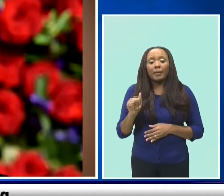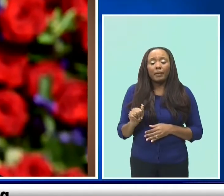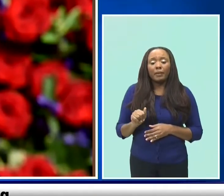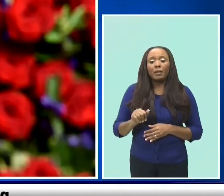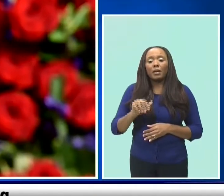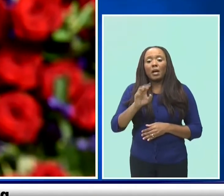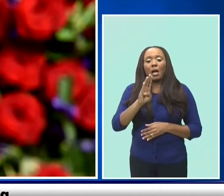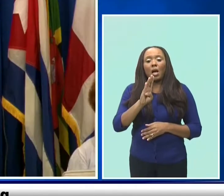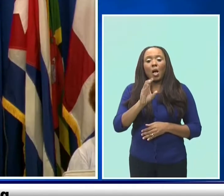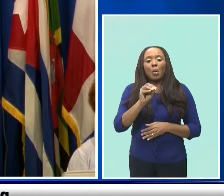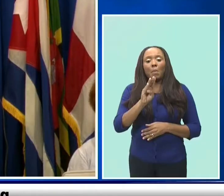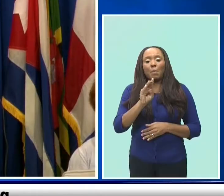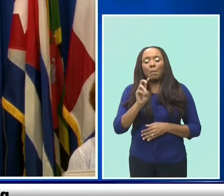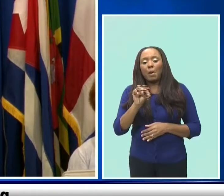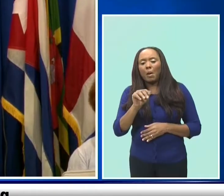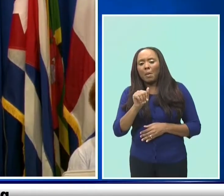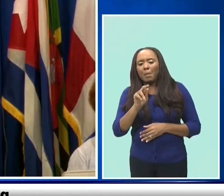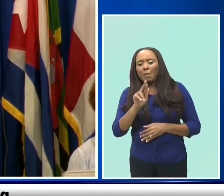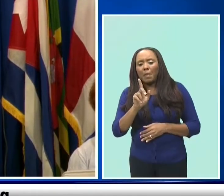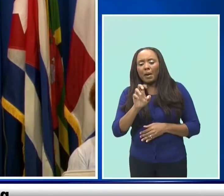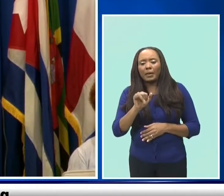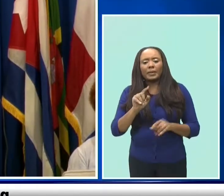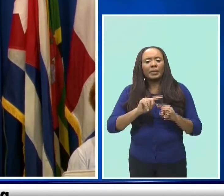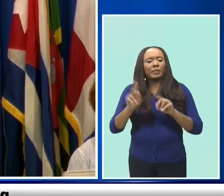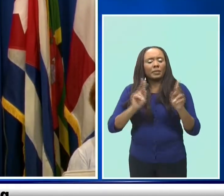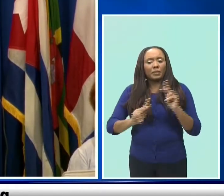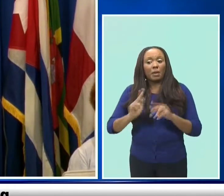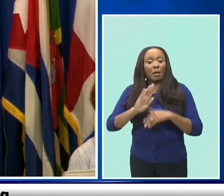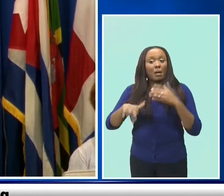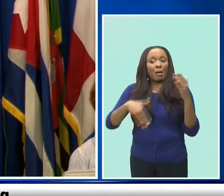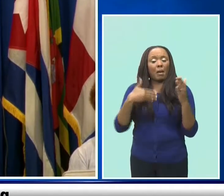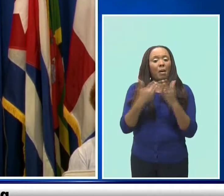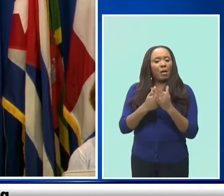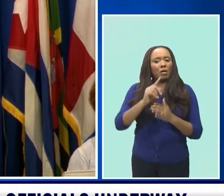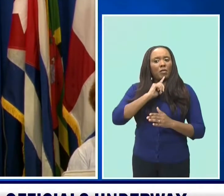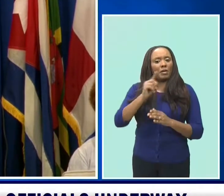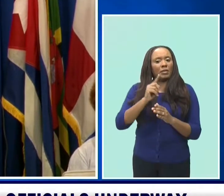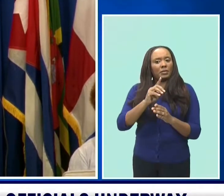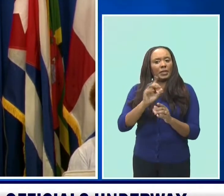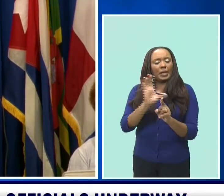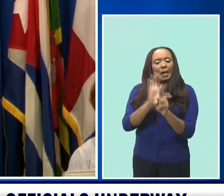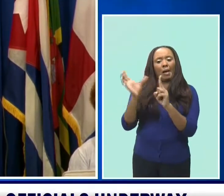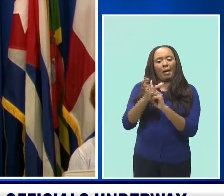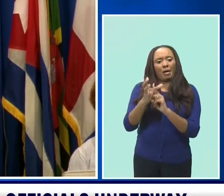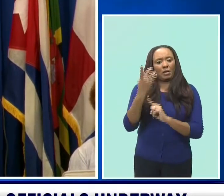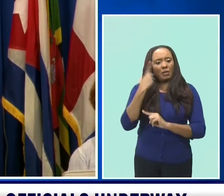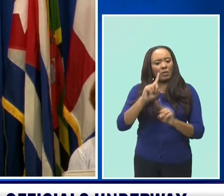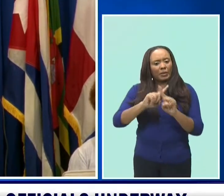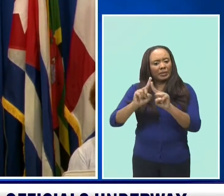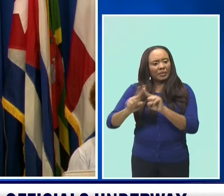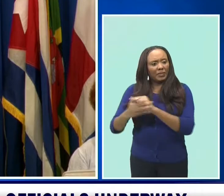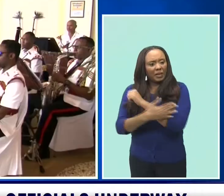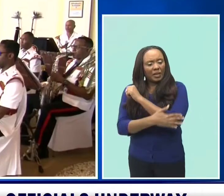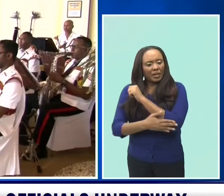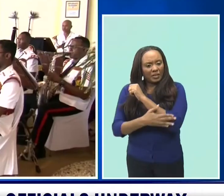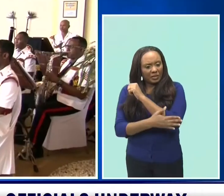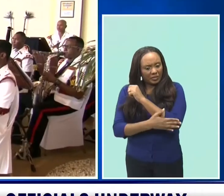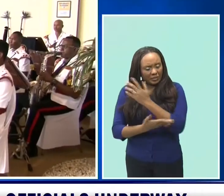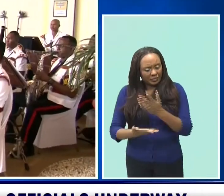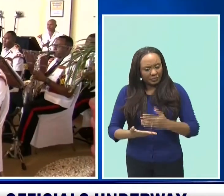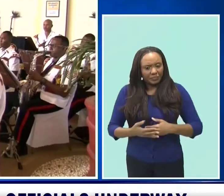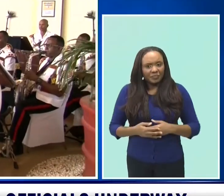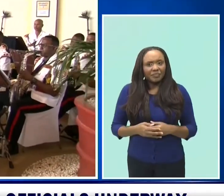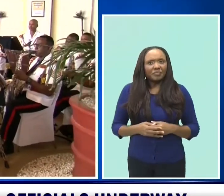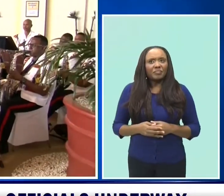Well, according to Culture Minister John King, they've all been flying the cultural industry's flag for their respective countries in the Western